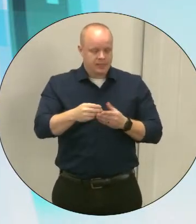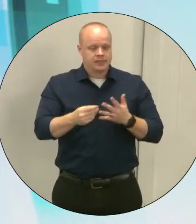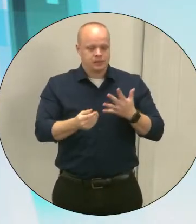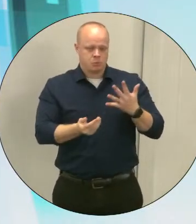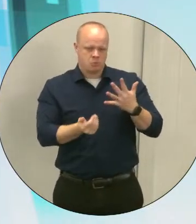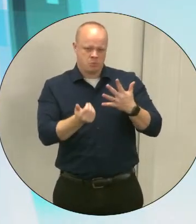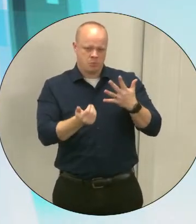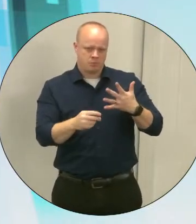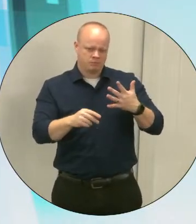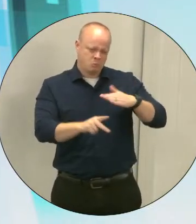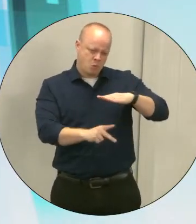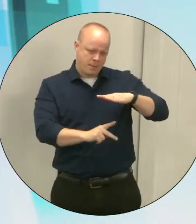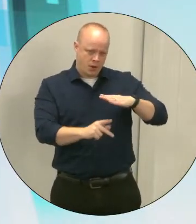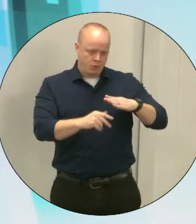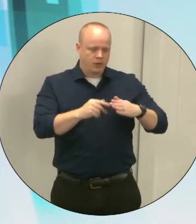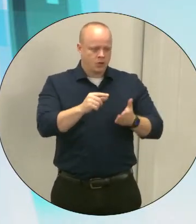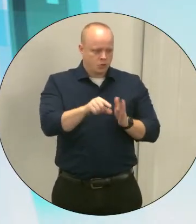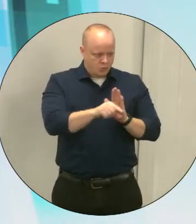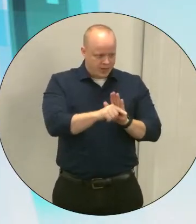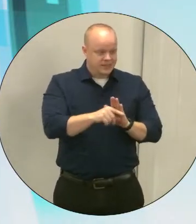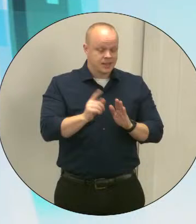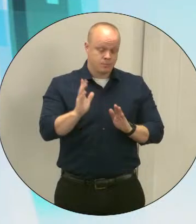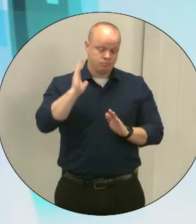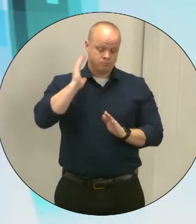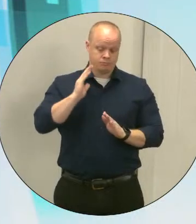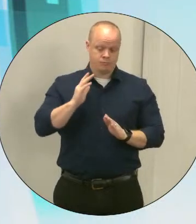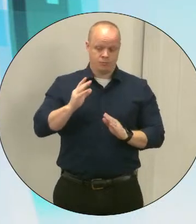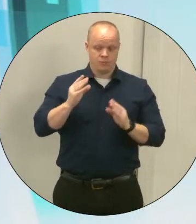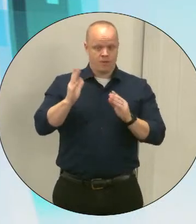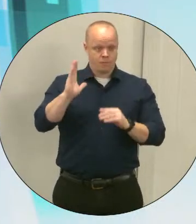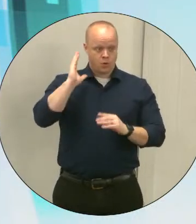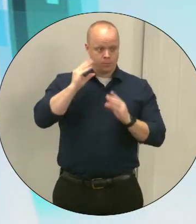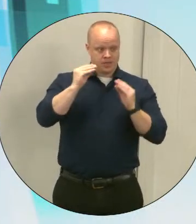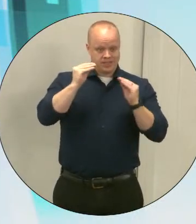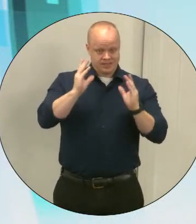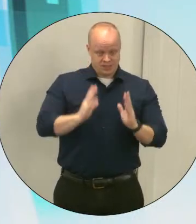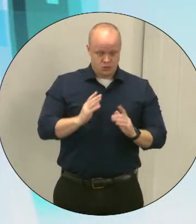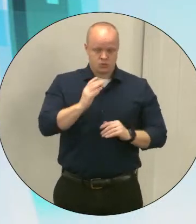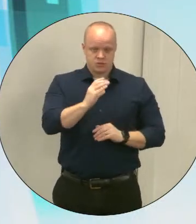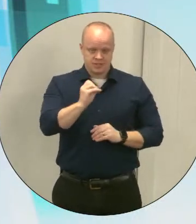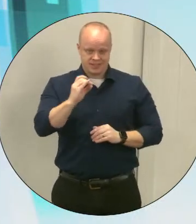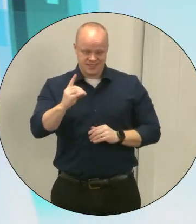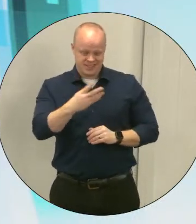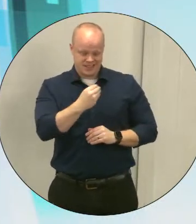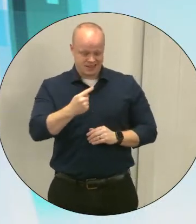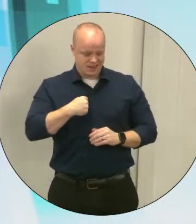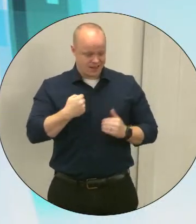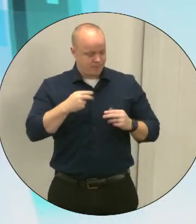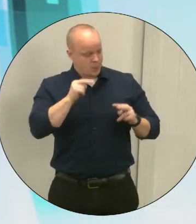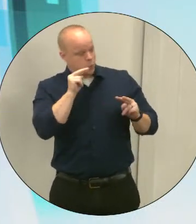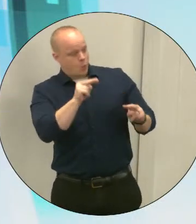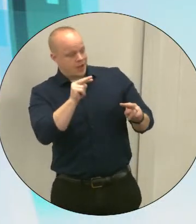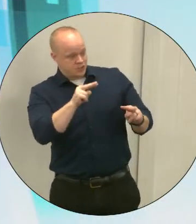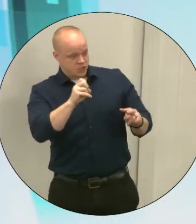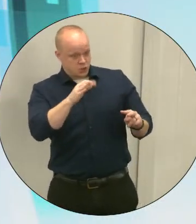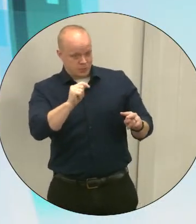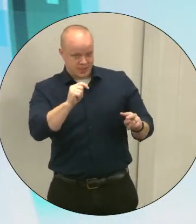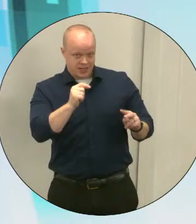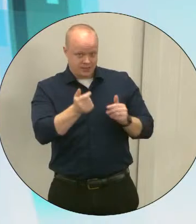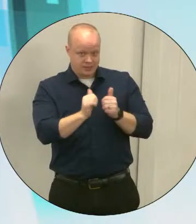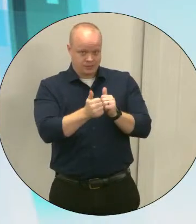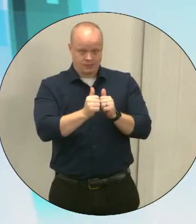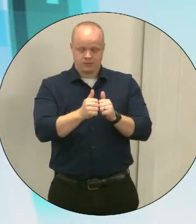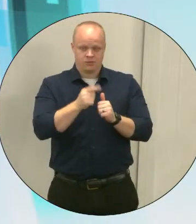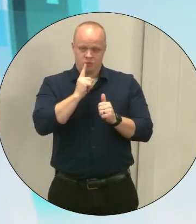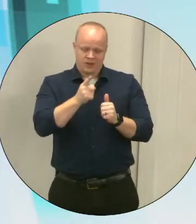in CCSD. I'm also a former teacher of CCSD, and I have been watching the superintendent race very